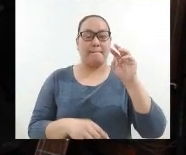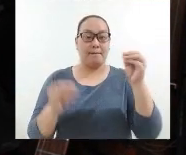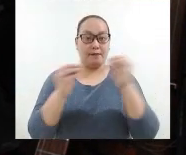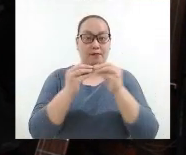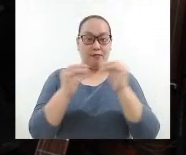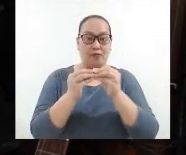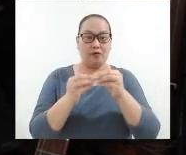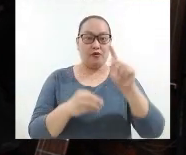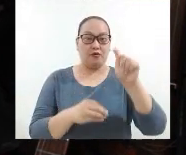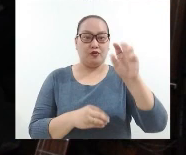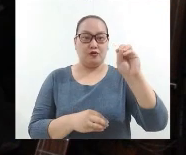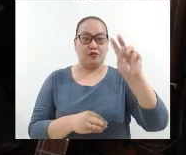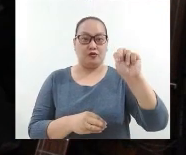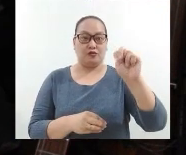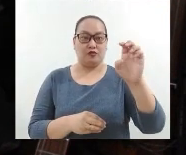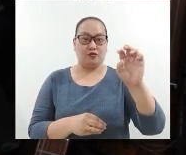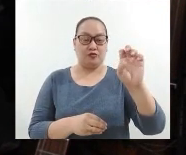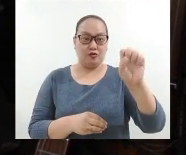one.